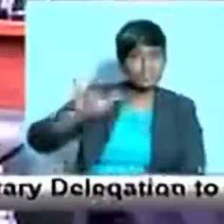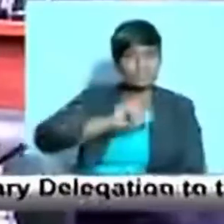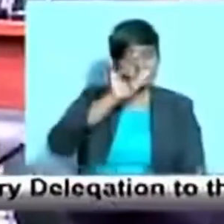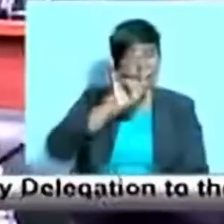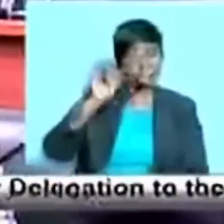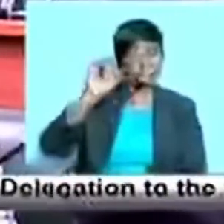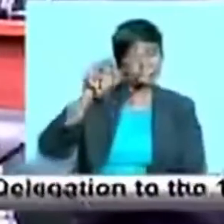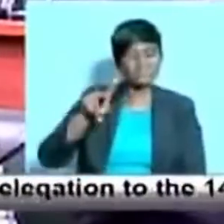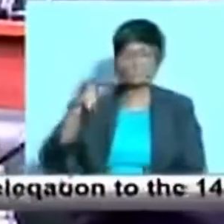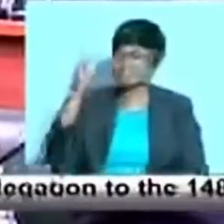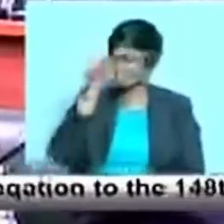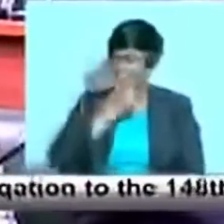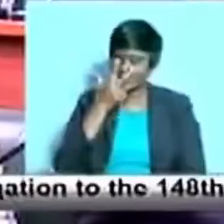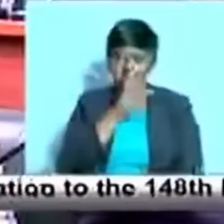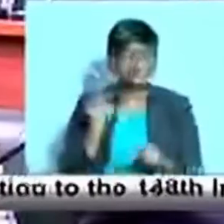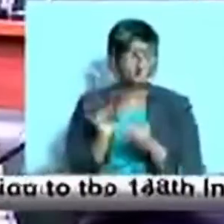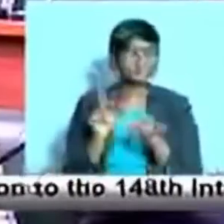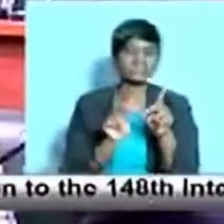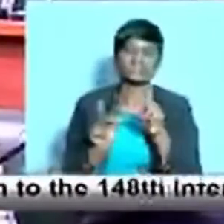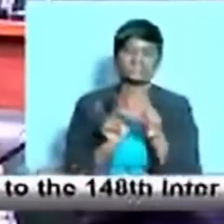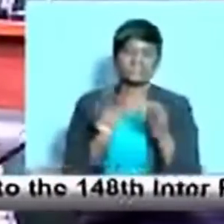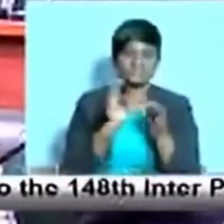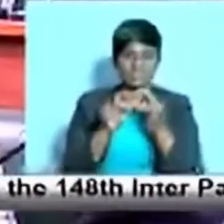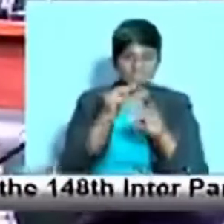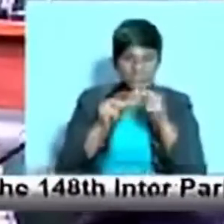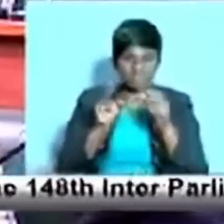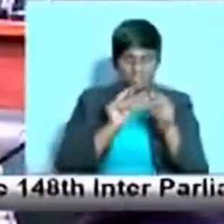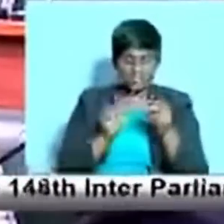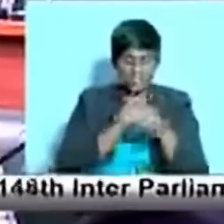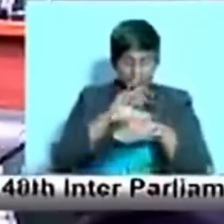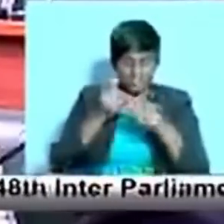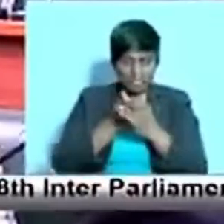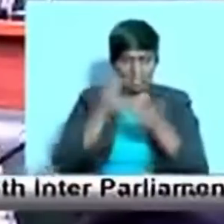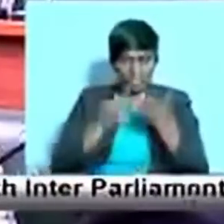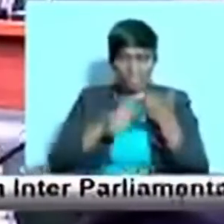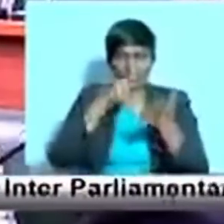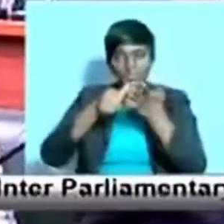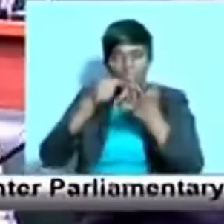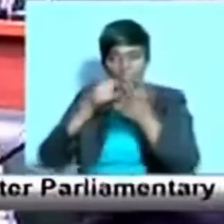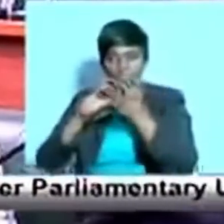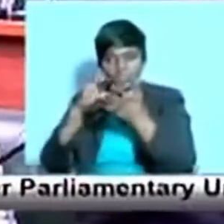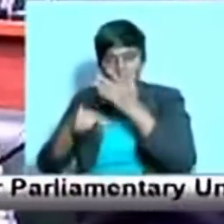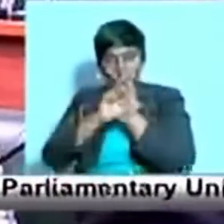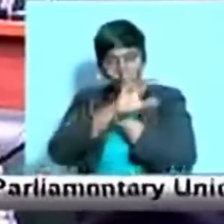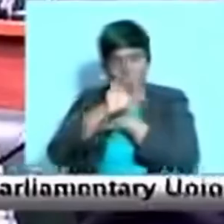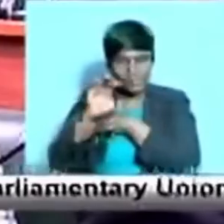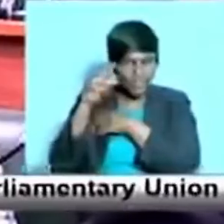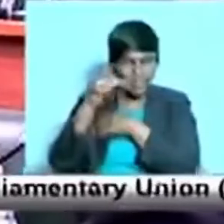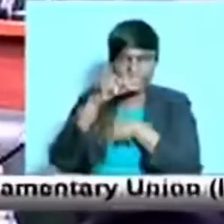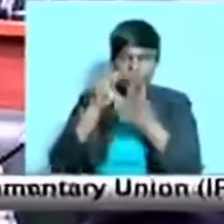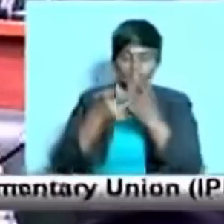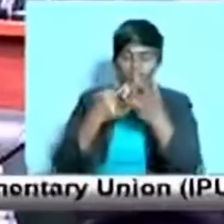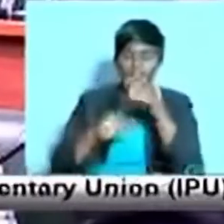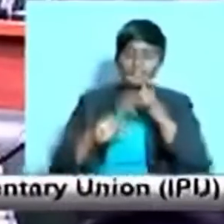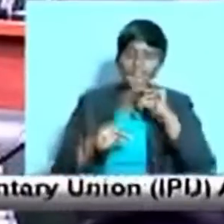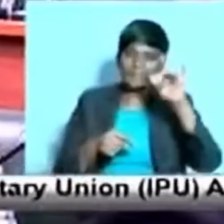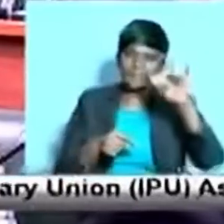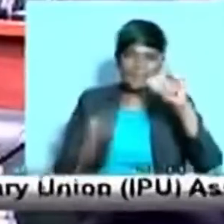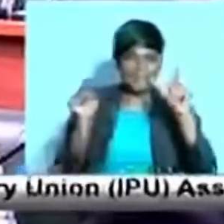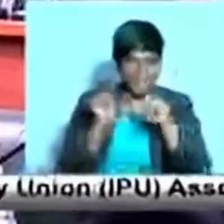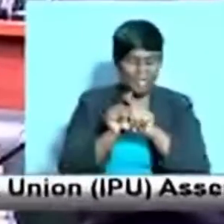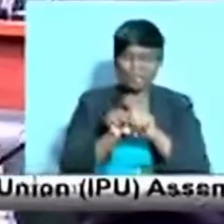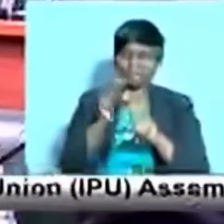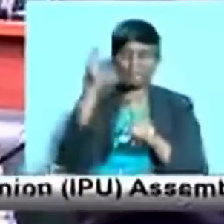IPU. It's the same people. If it means us getting all the letters that have been circulated for those who should travel, that has been the